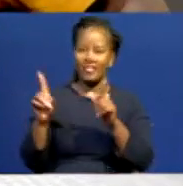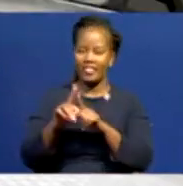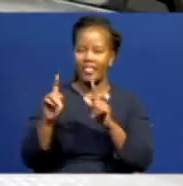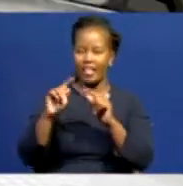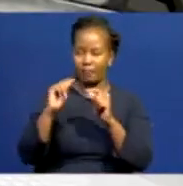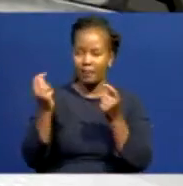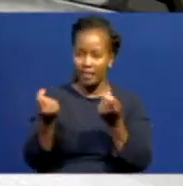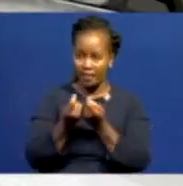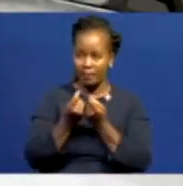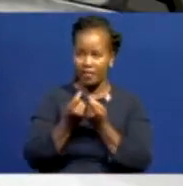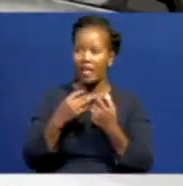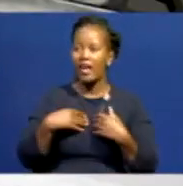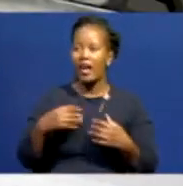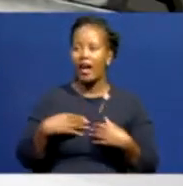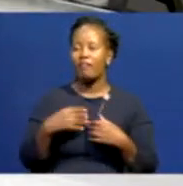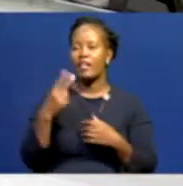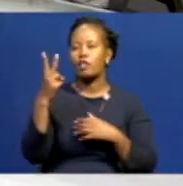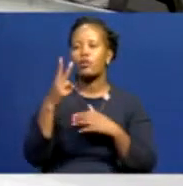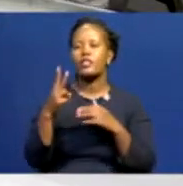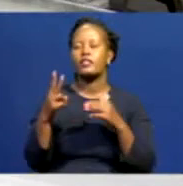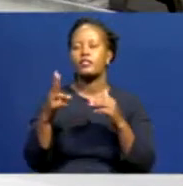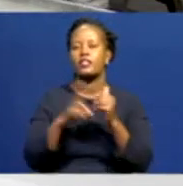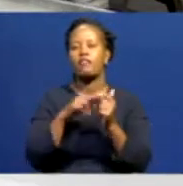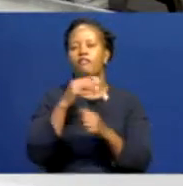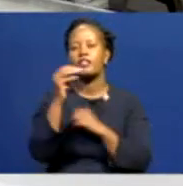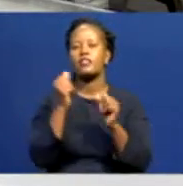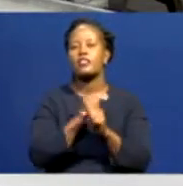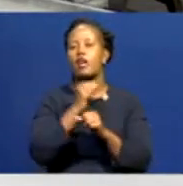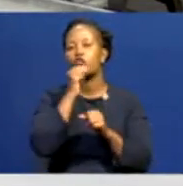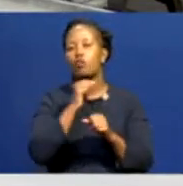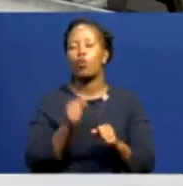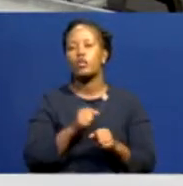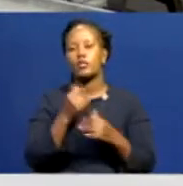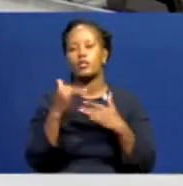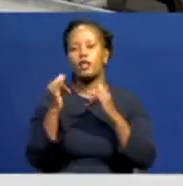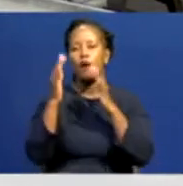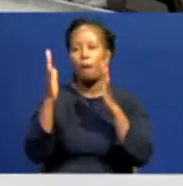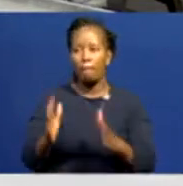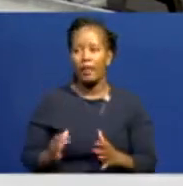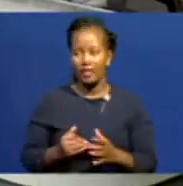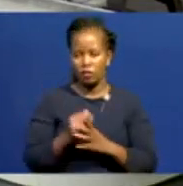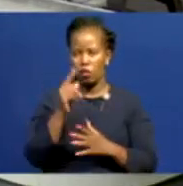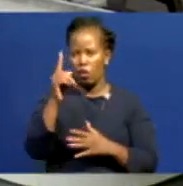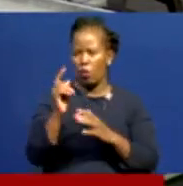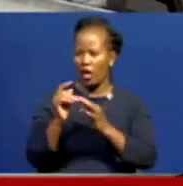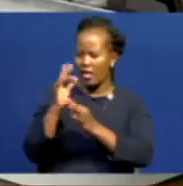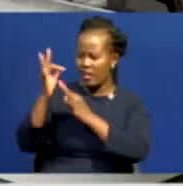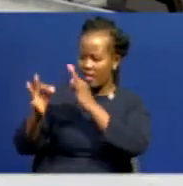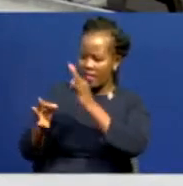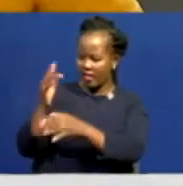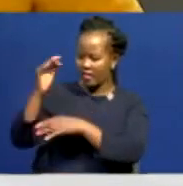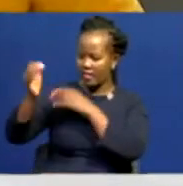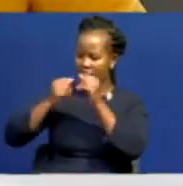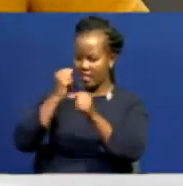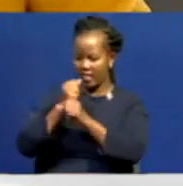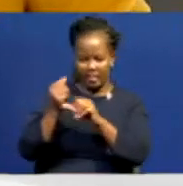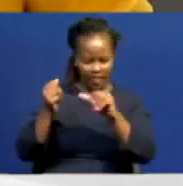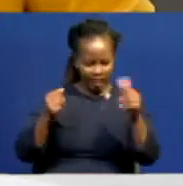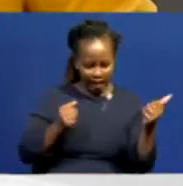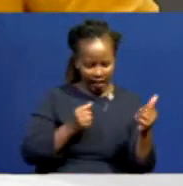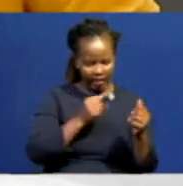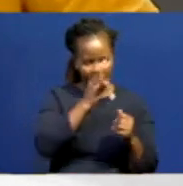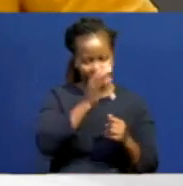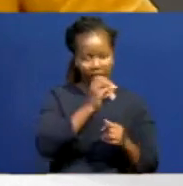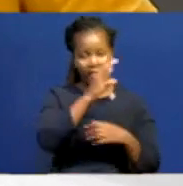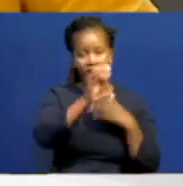the 37-year-old Zinya. Yes, and look at the goal scorers. Mm-hmm. One is 33 years, and the other one is 30 years. Mm-hmm. That shows